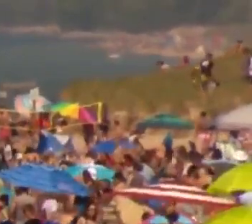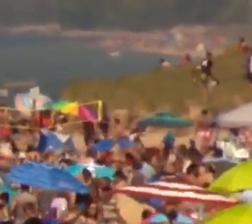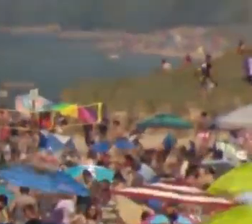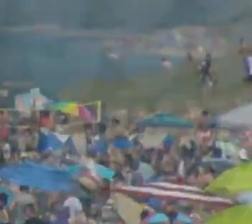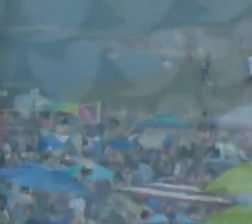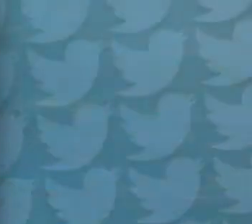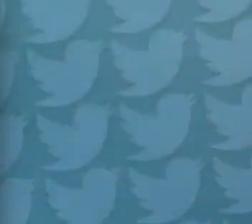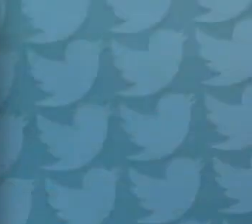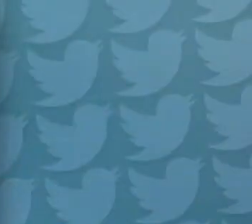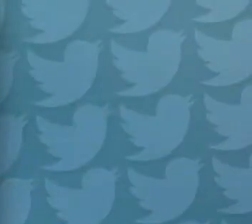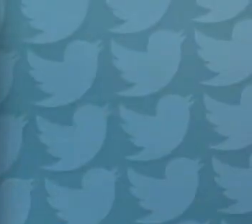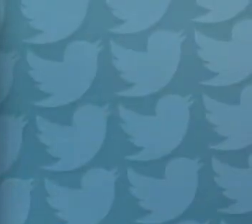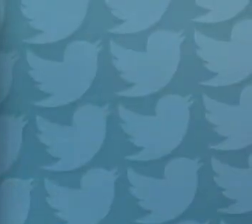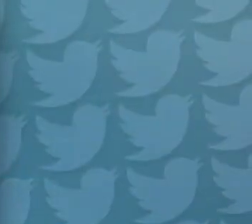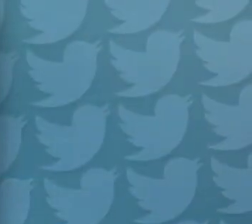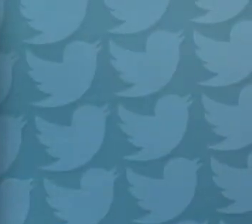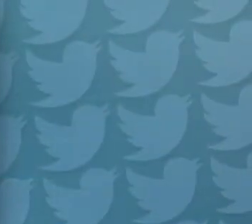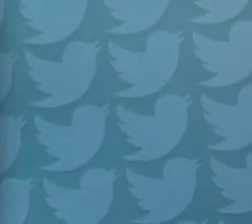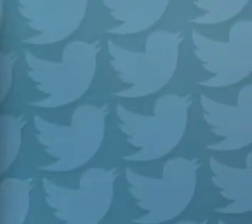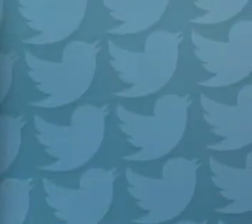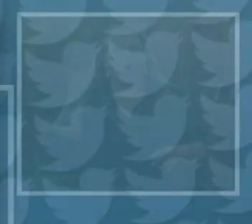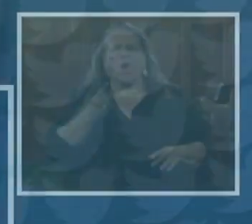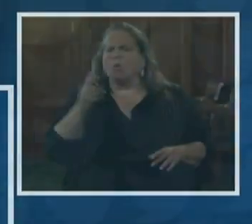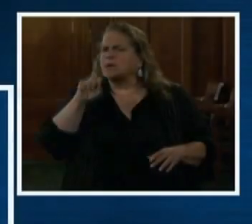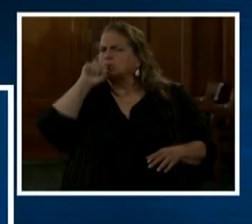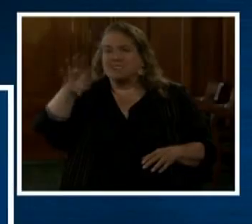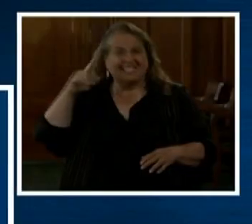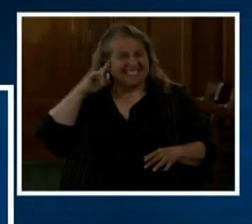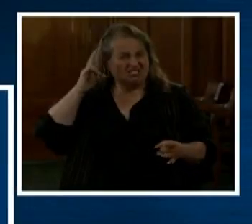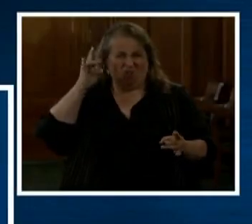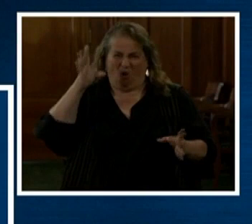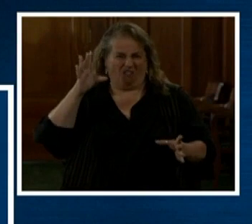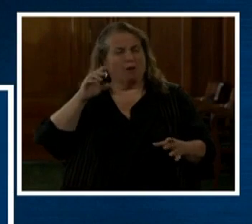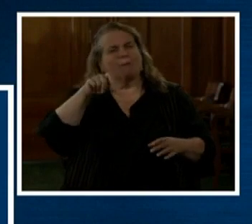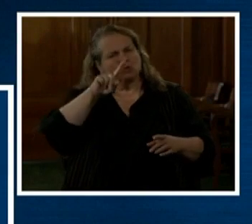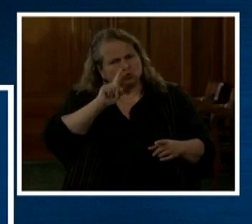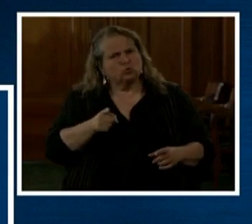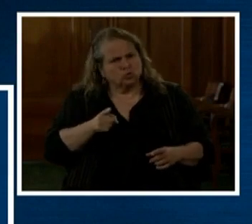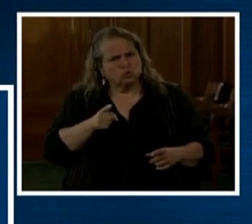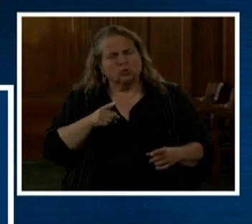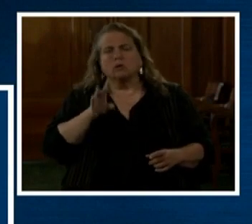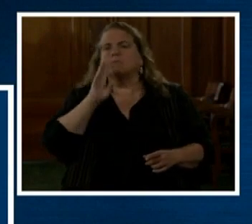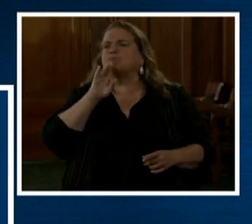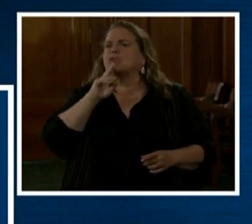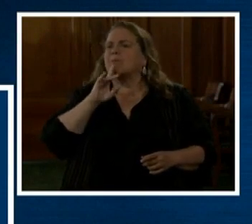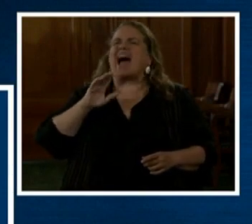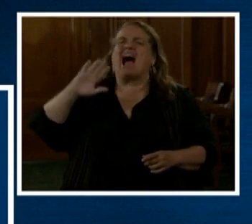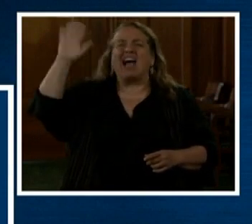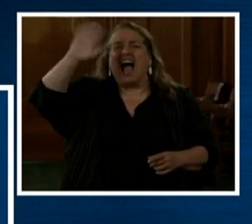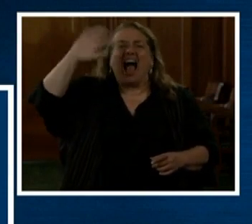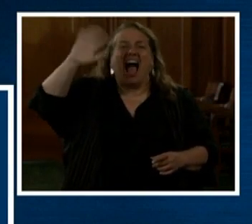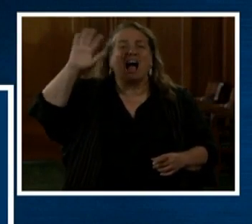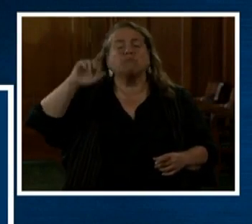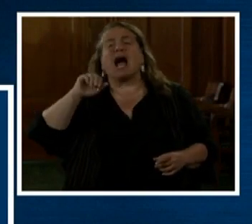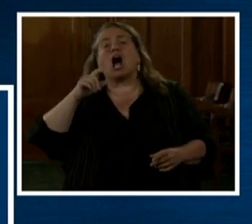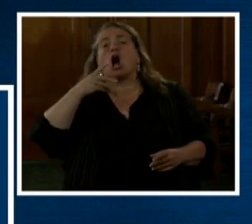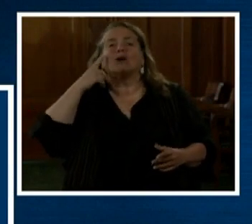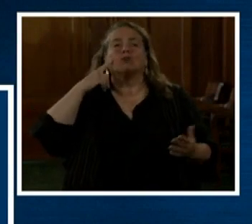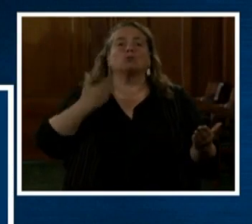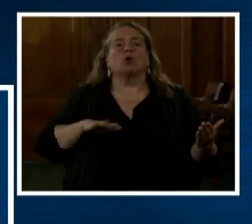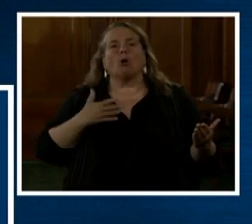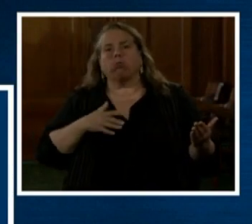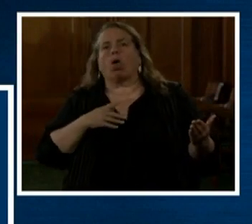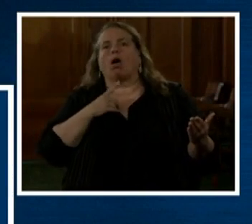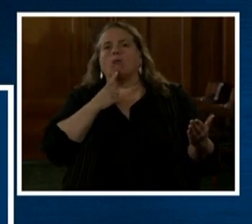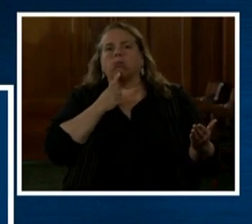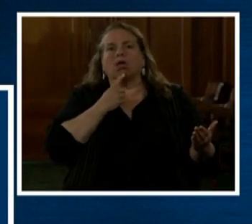social distancing. We've seen it here as bars reopen, and it's happening in Kentucky too. People shouting to be heard over the music, that's